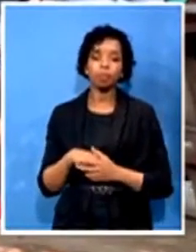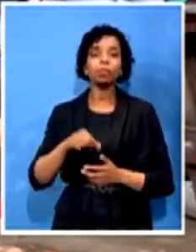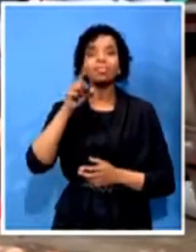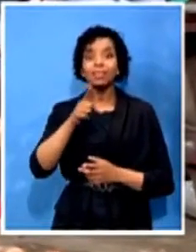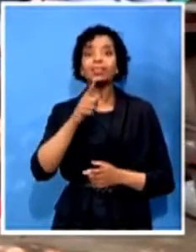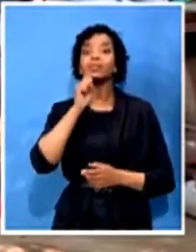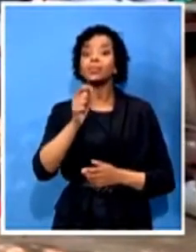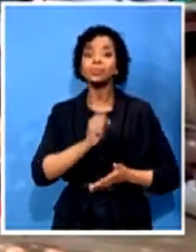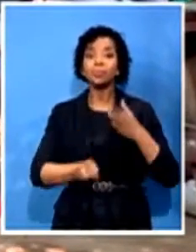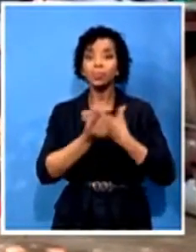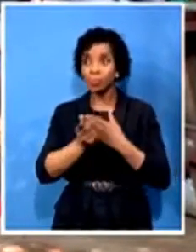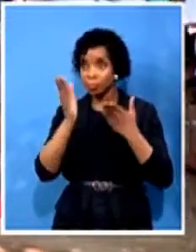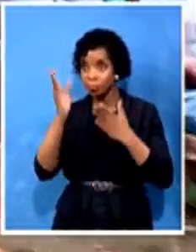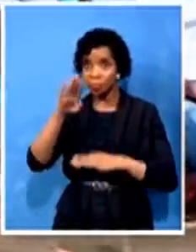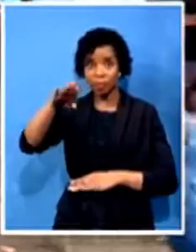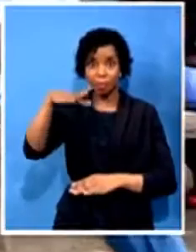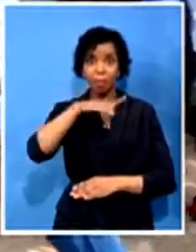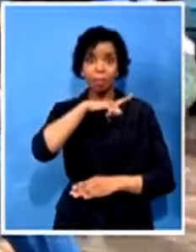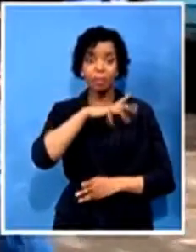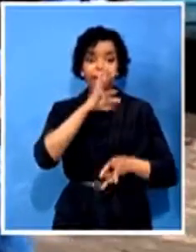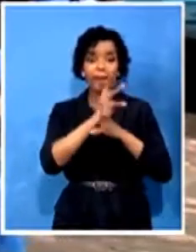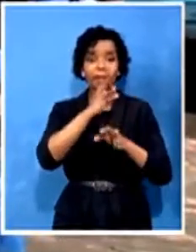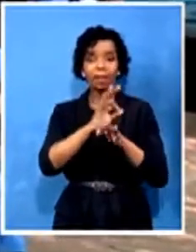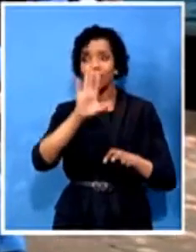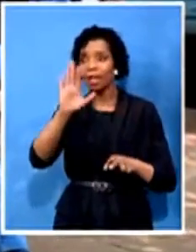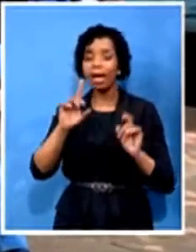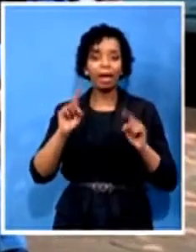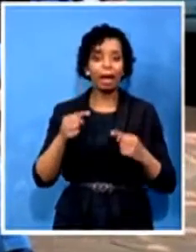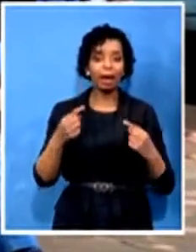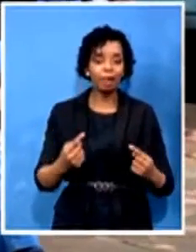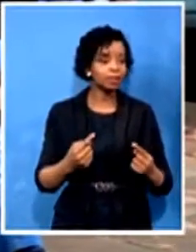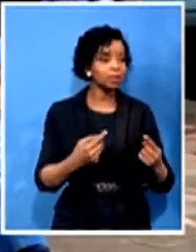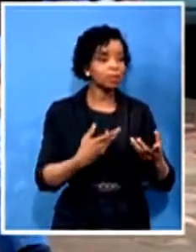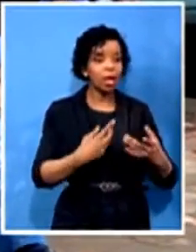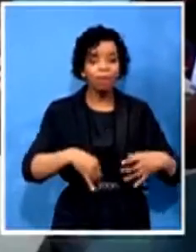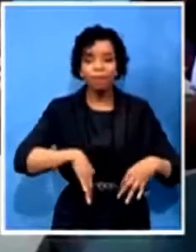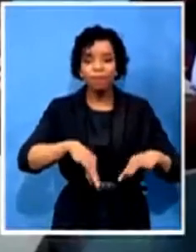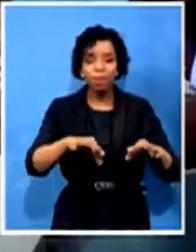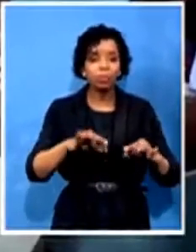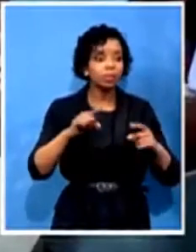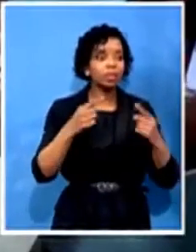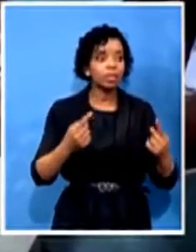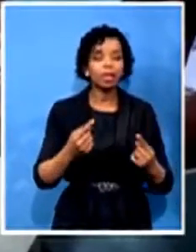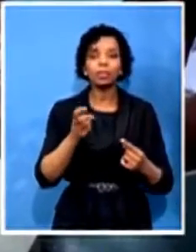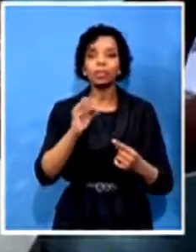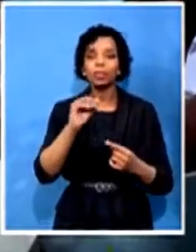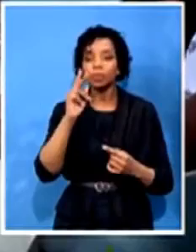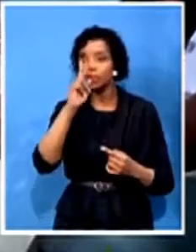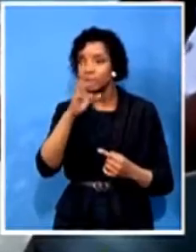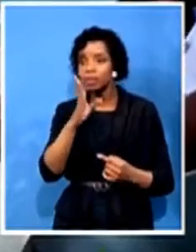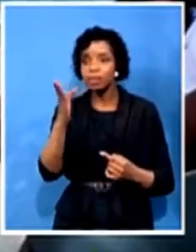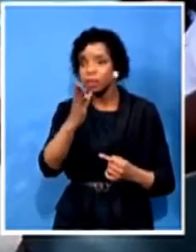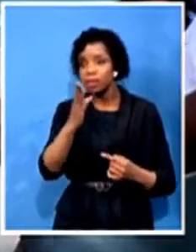parents struggle to make ends meet, they are often seen as obvious commodities that can help feed the family. What to do in